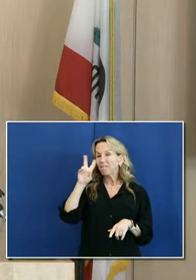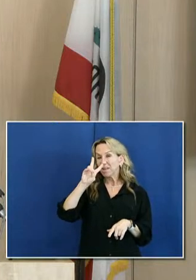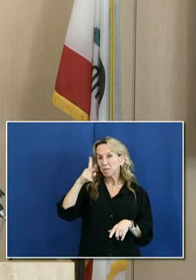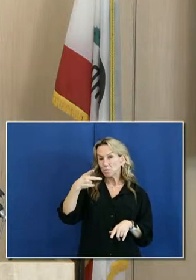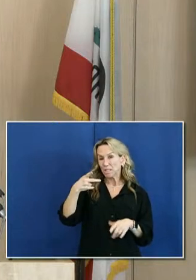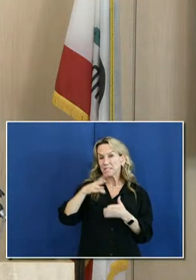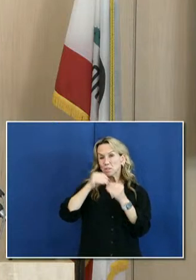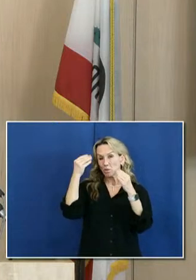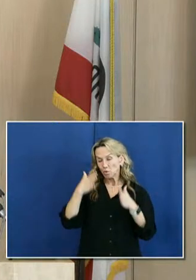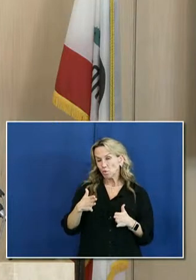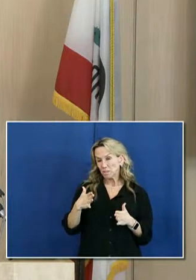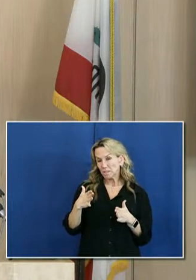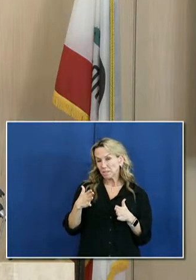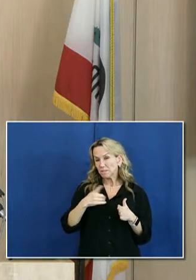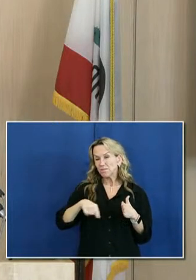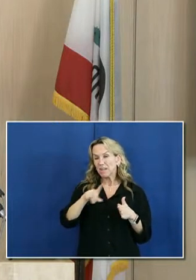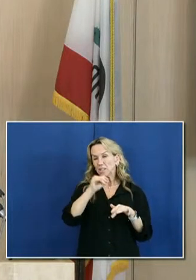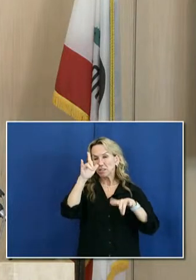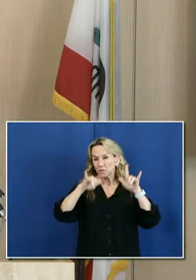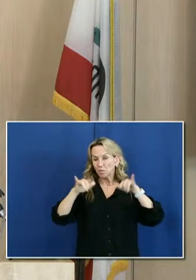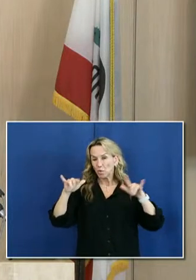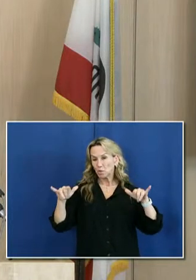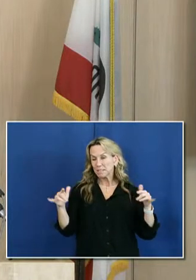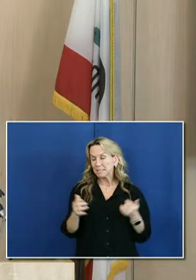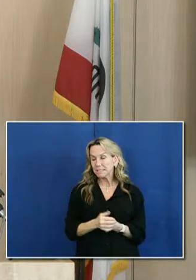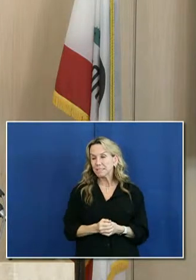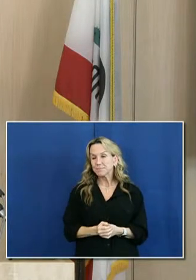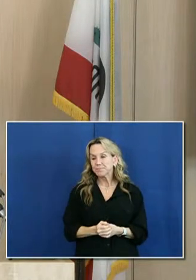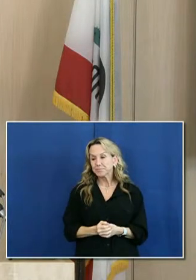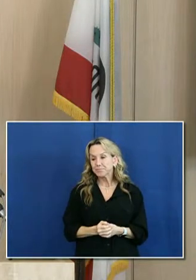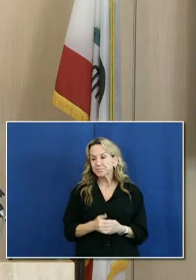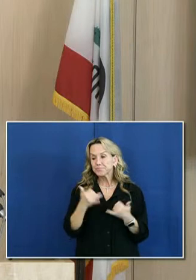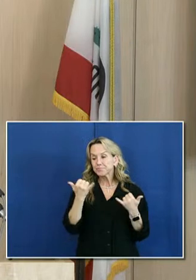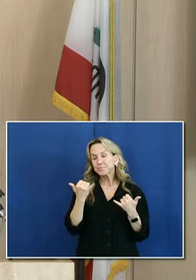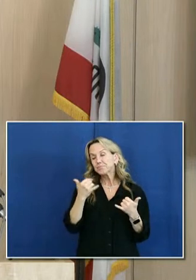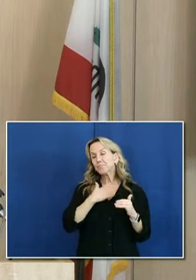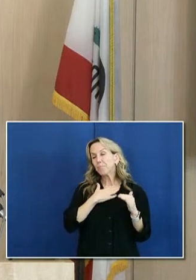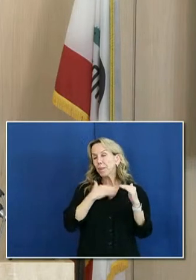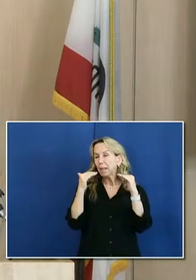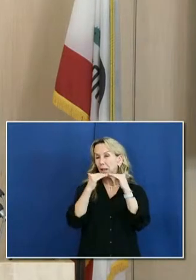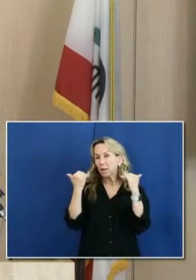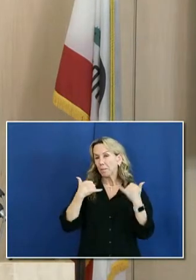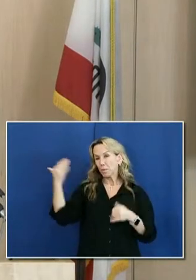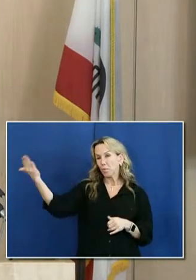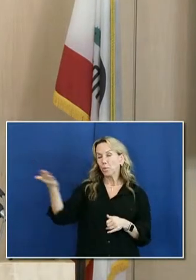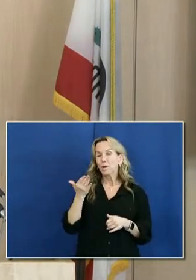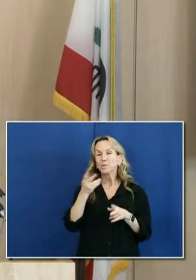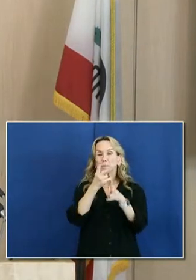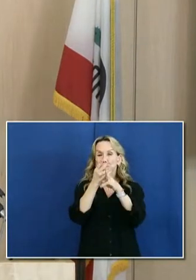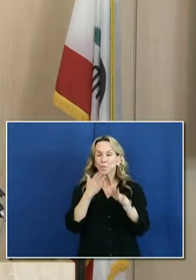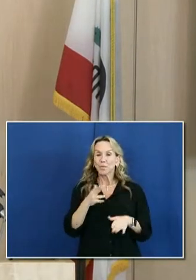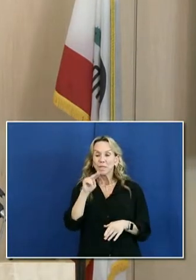and Campus Diversity. And now, please welcome my colleague, Supervisor Nathan Fletcher.